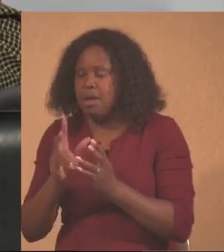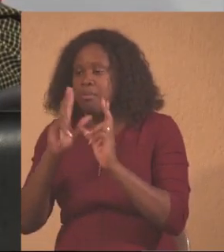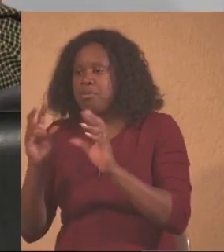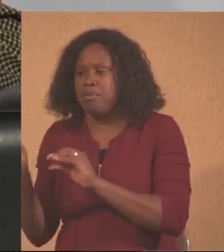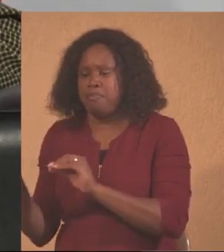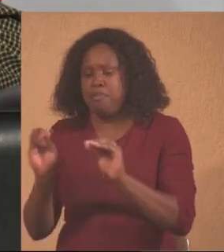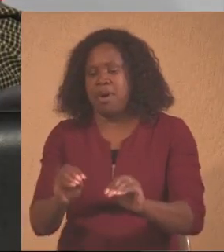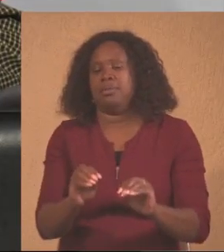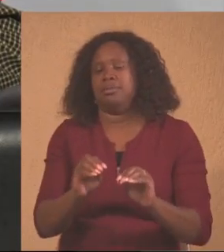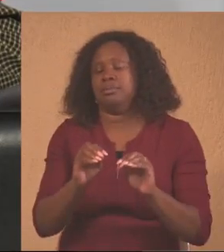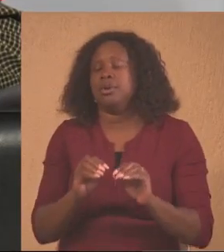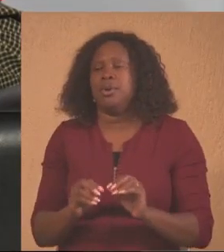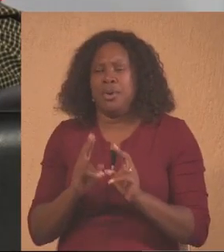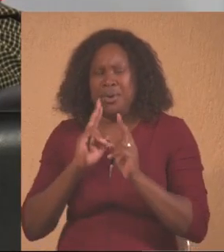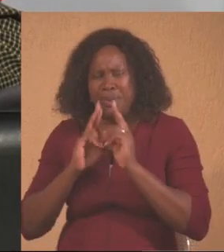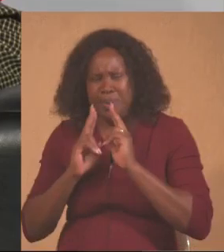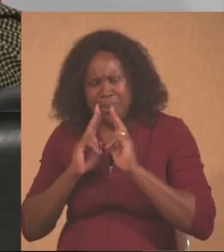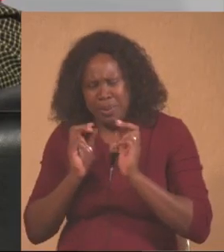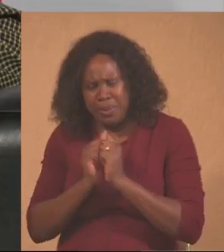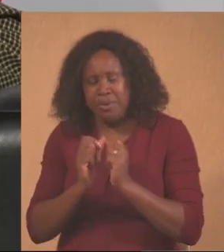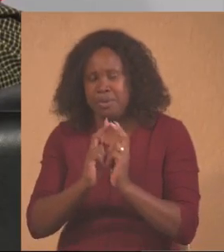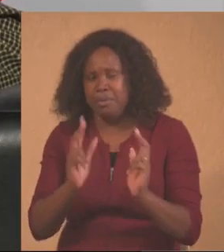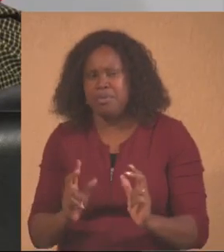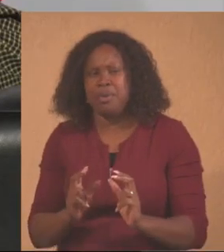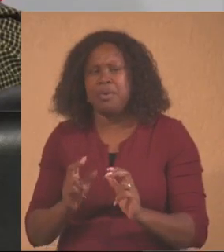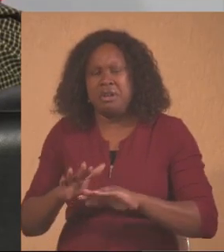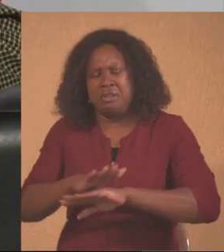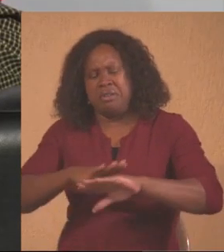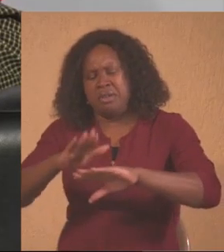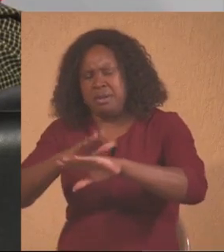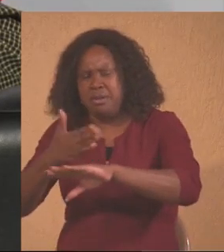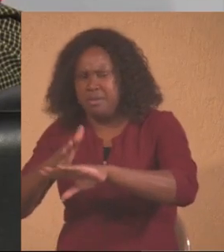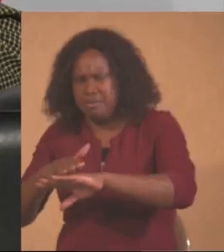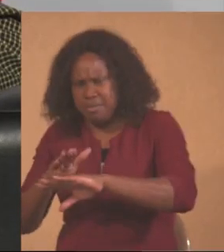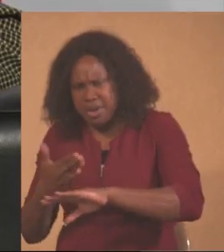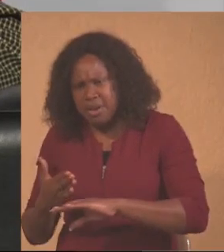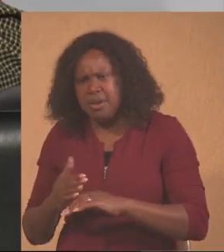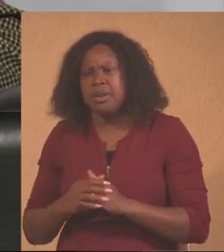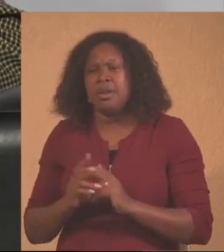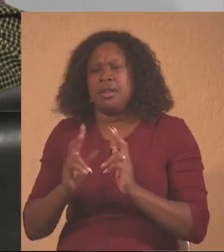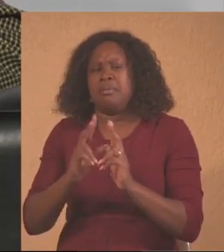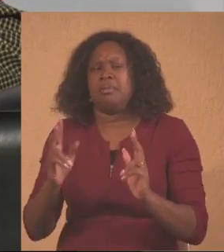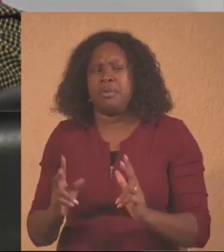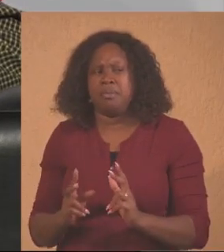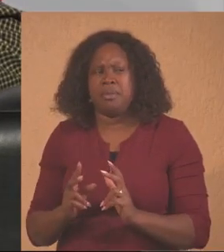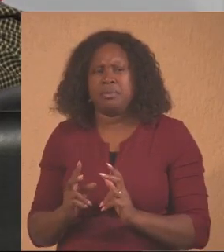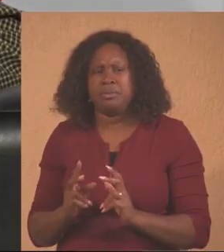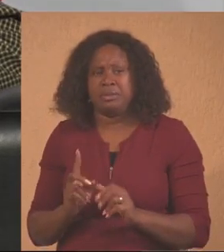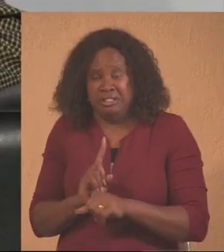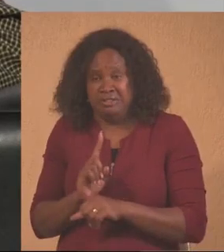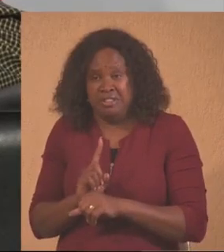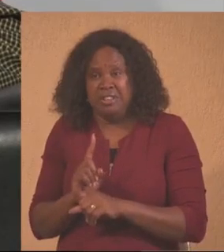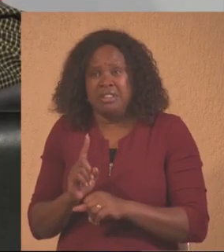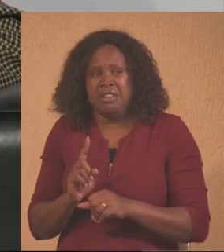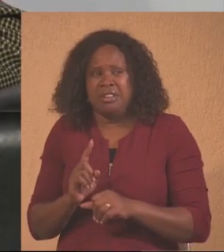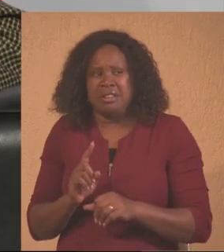them, the situation we have, and should know in the first instance, people were so agitated. They are